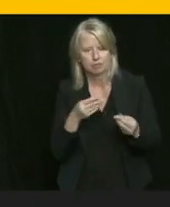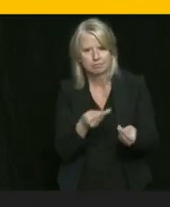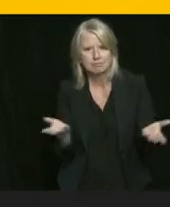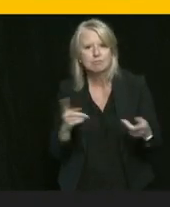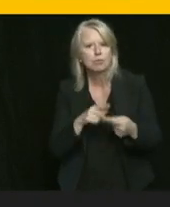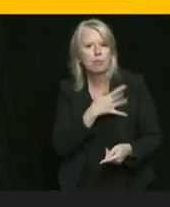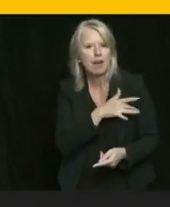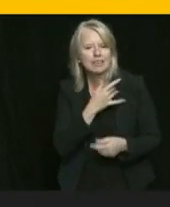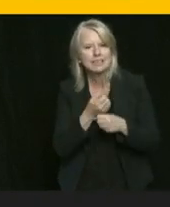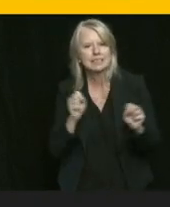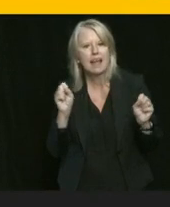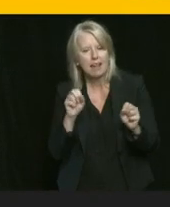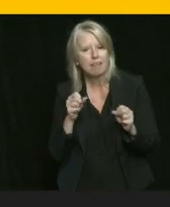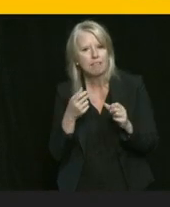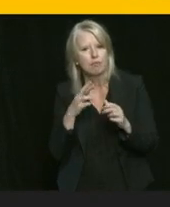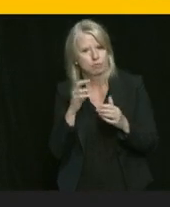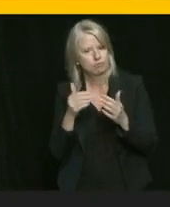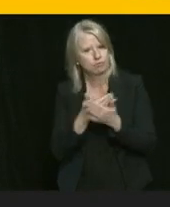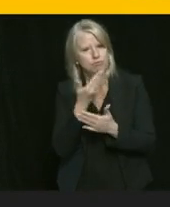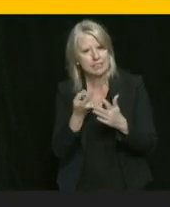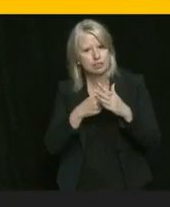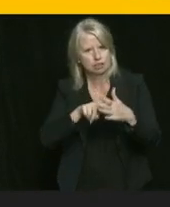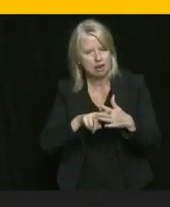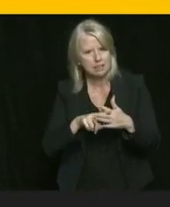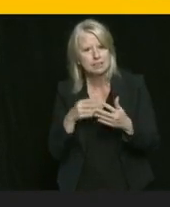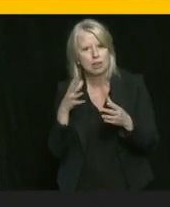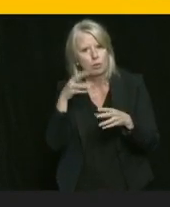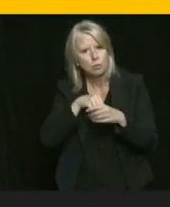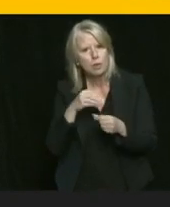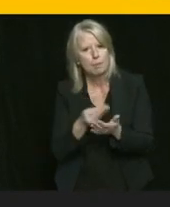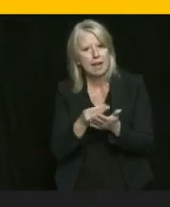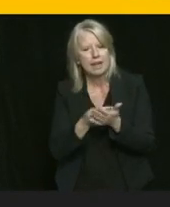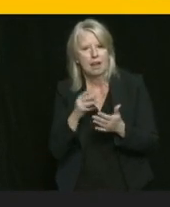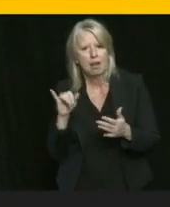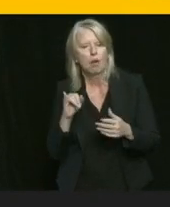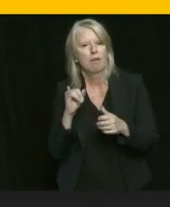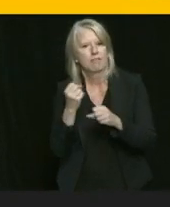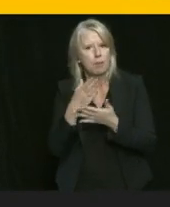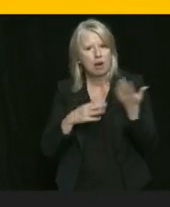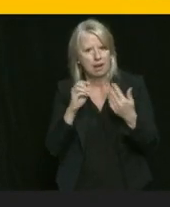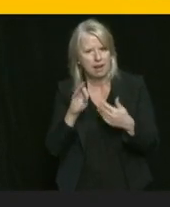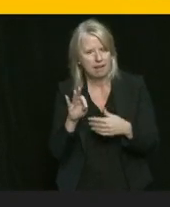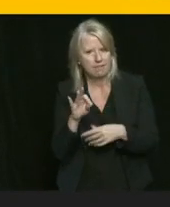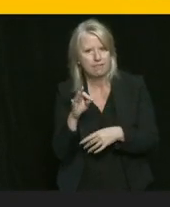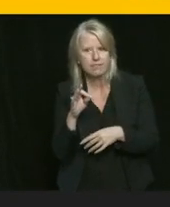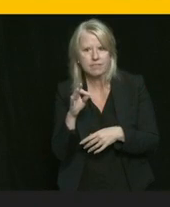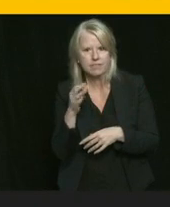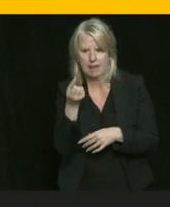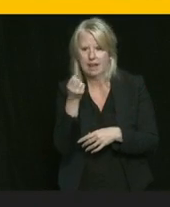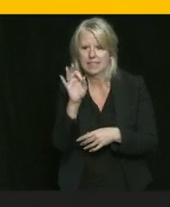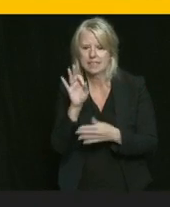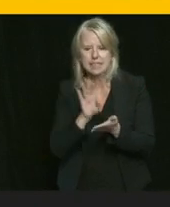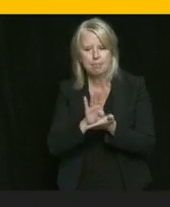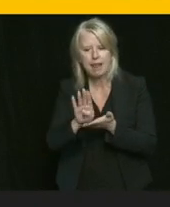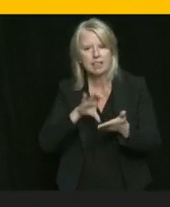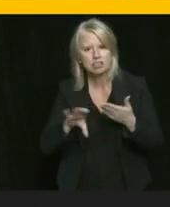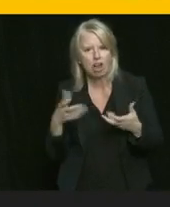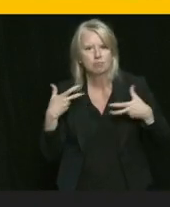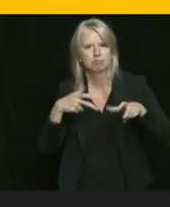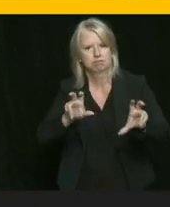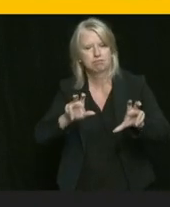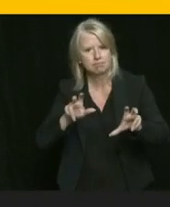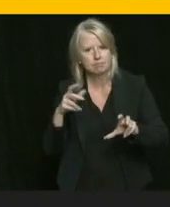safe restart, included money directly for fighting the opioid epidemic. $1 billion we transferred over the summer